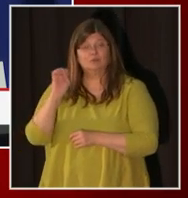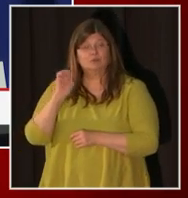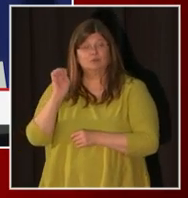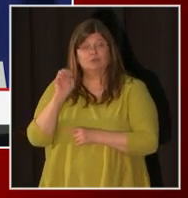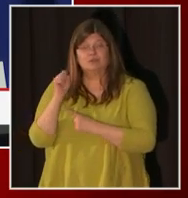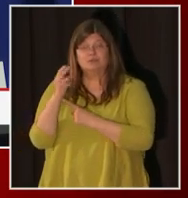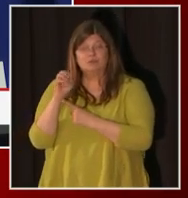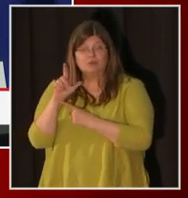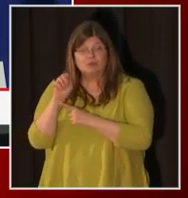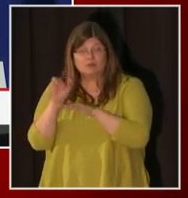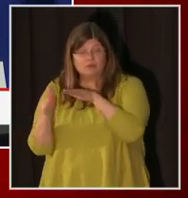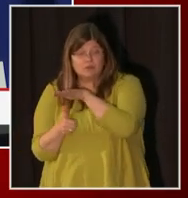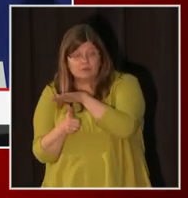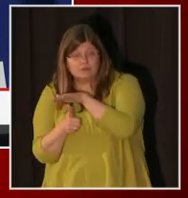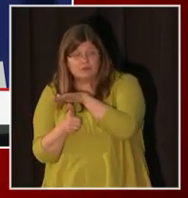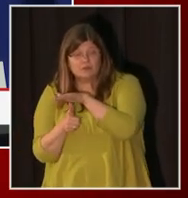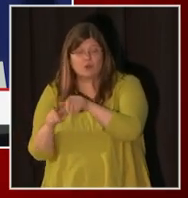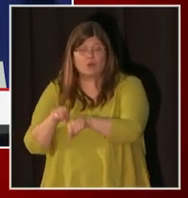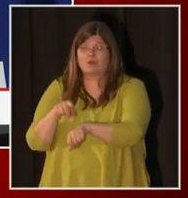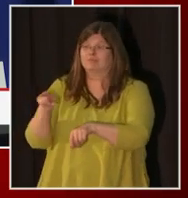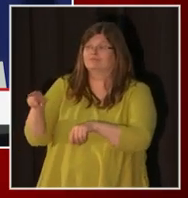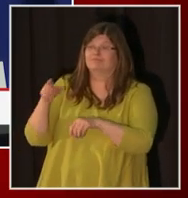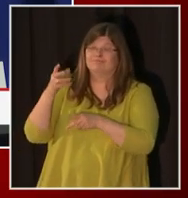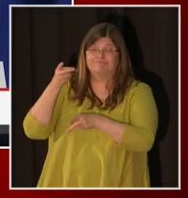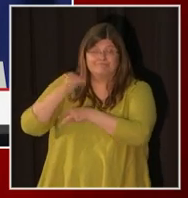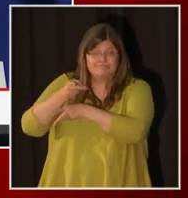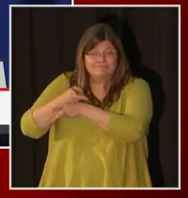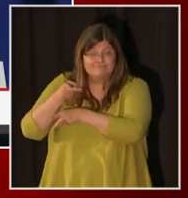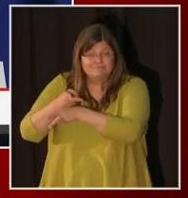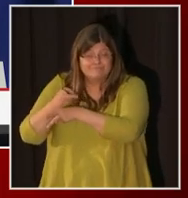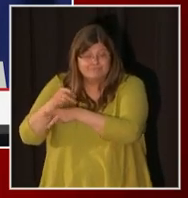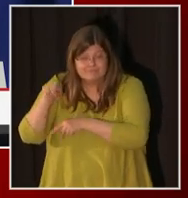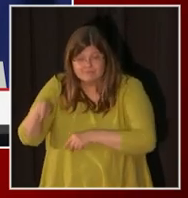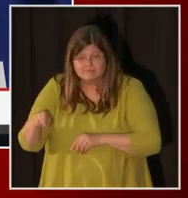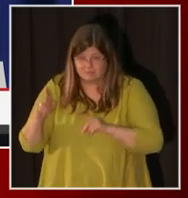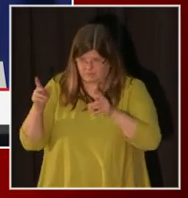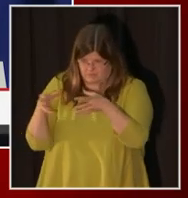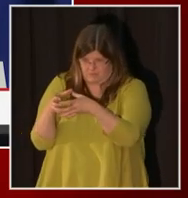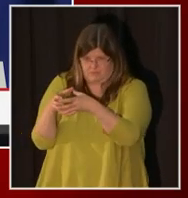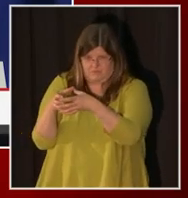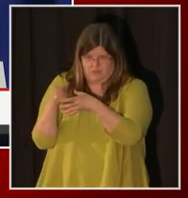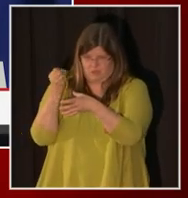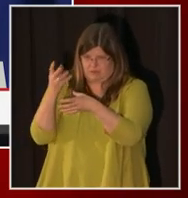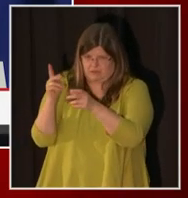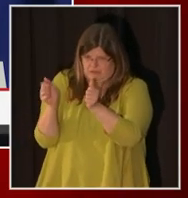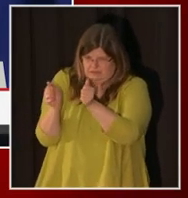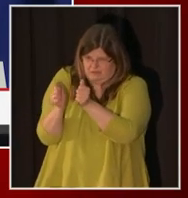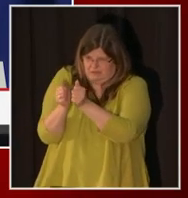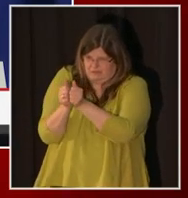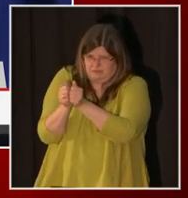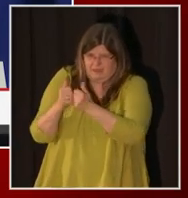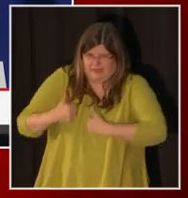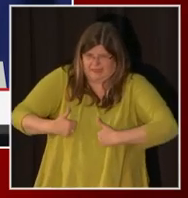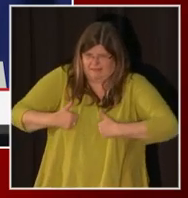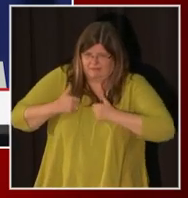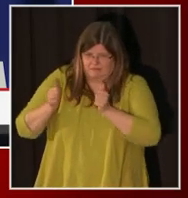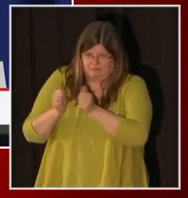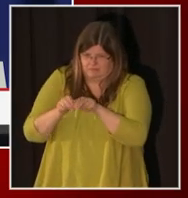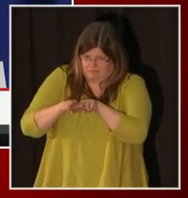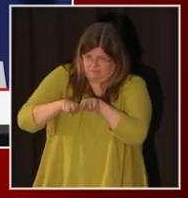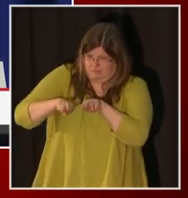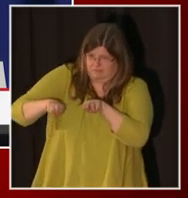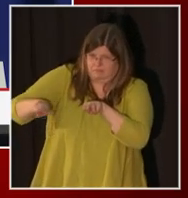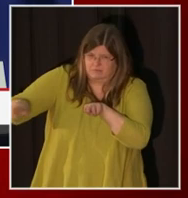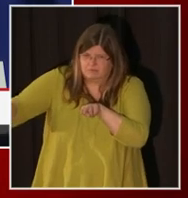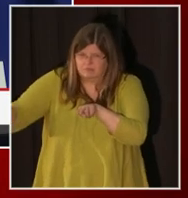share bedrooms or receive intimate services like nursing services from staff who